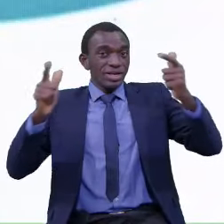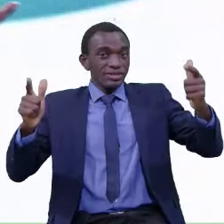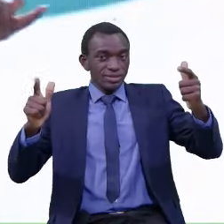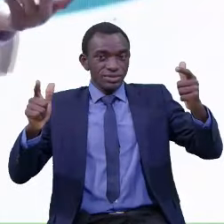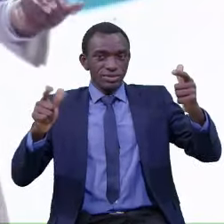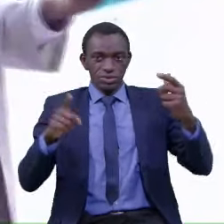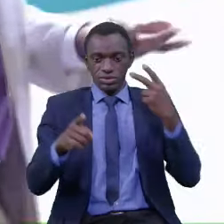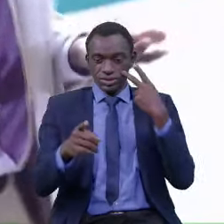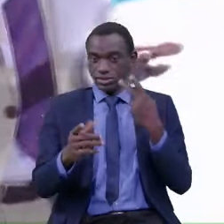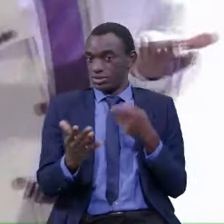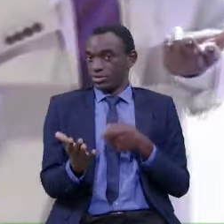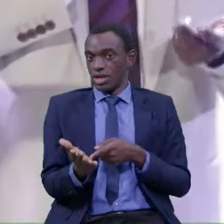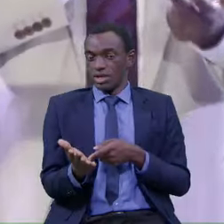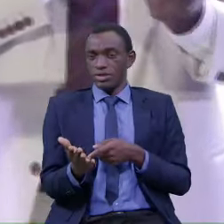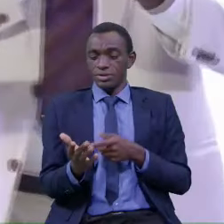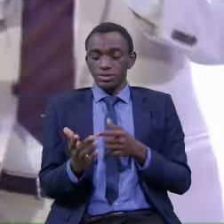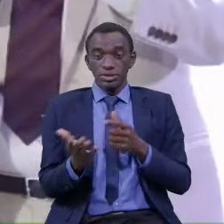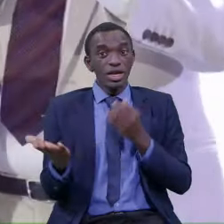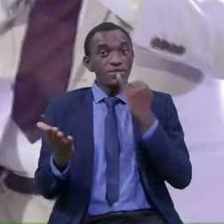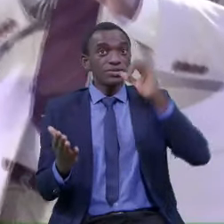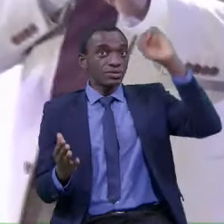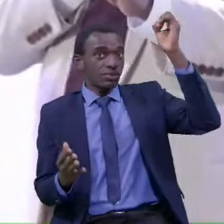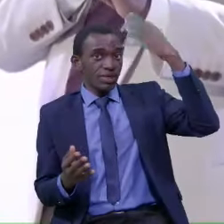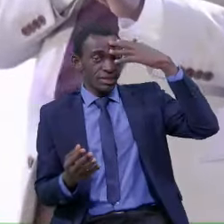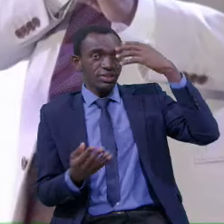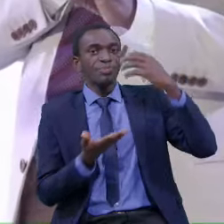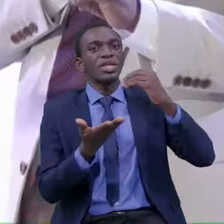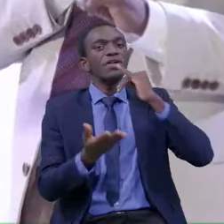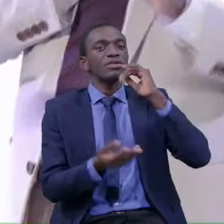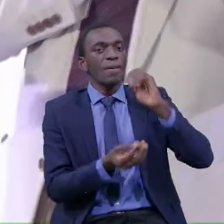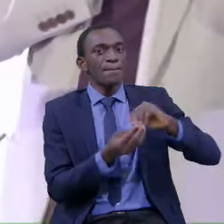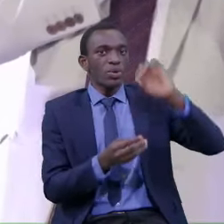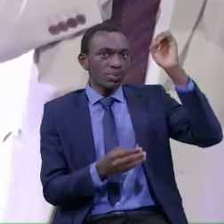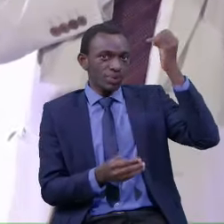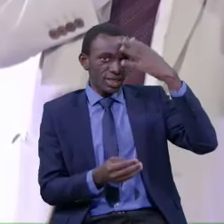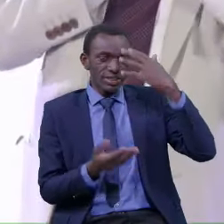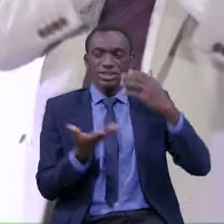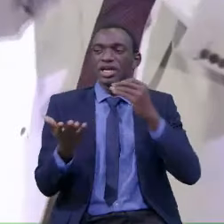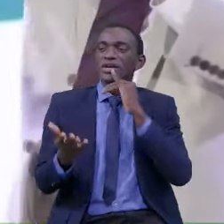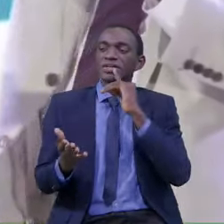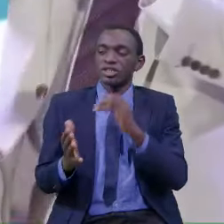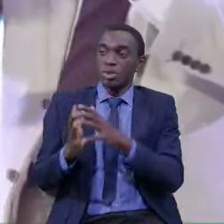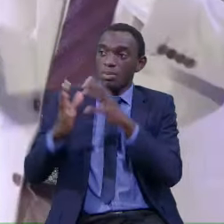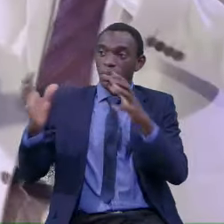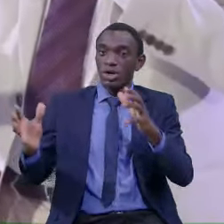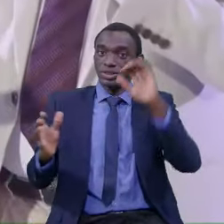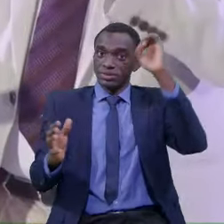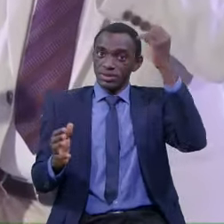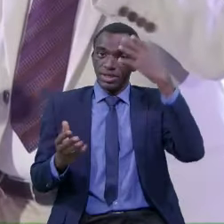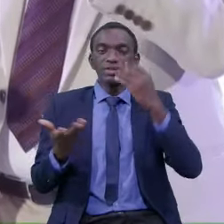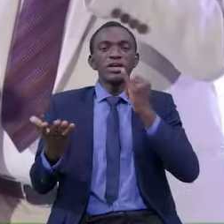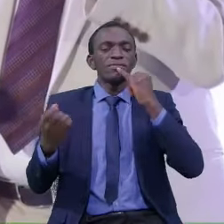grace. There's more grace. There's much grace. There's manifold grace. And